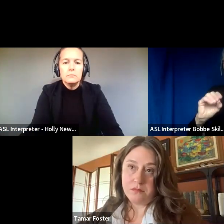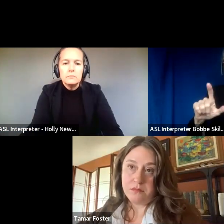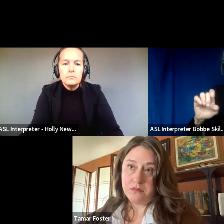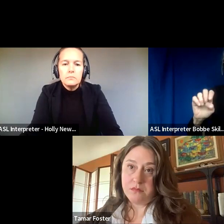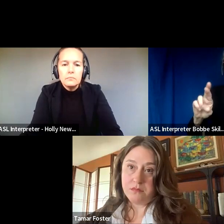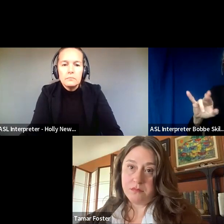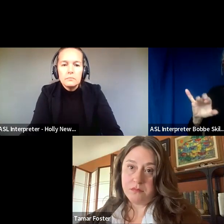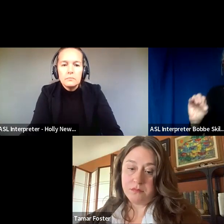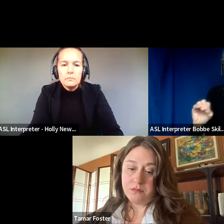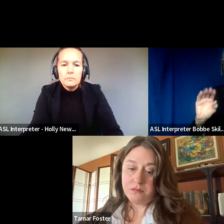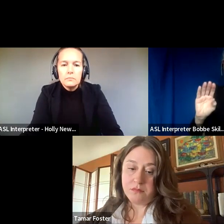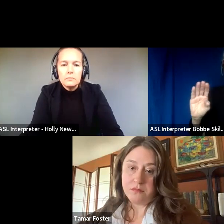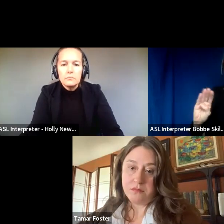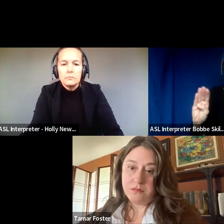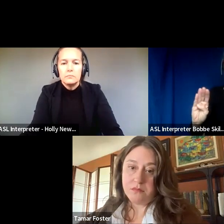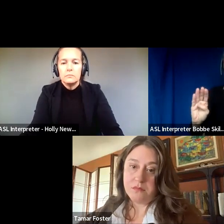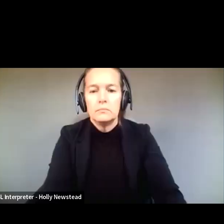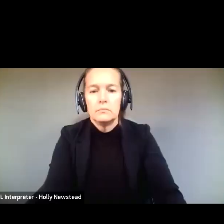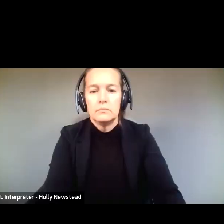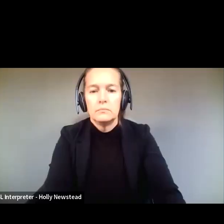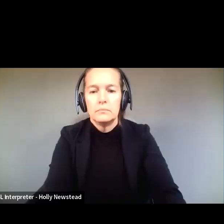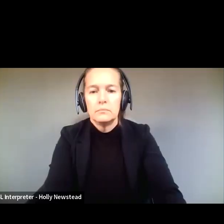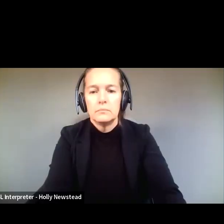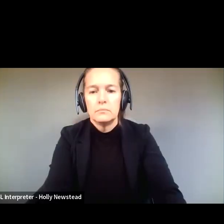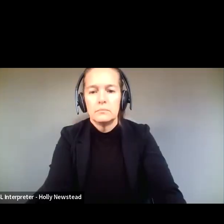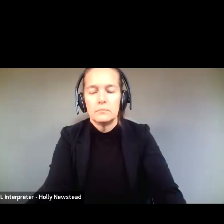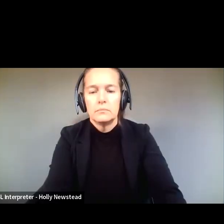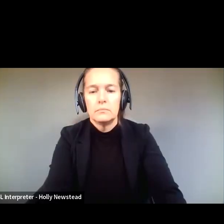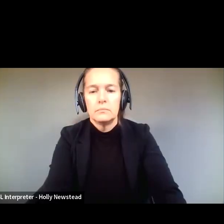should now have the ability to mute yourself.